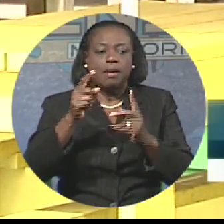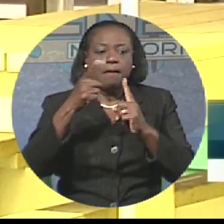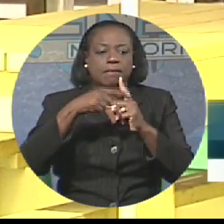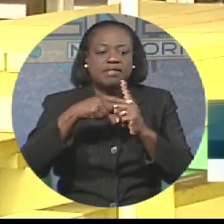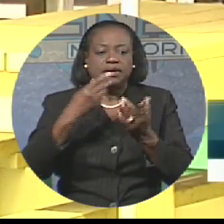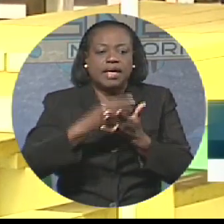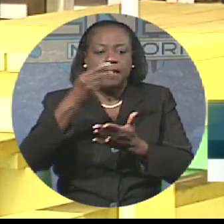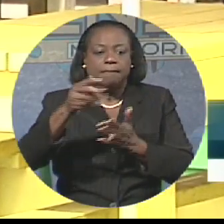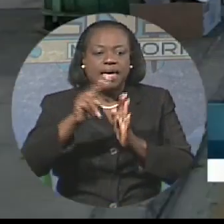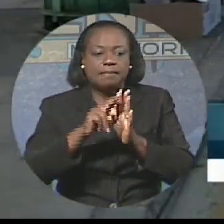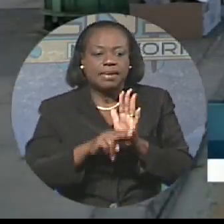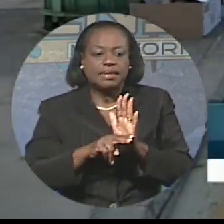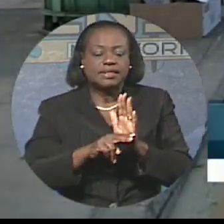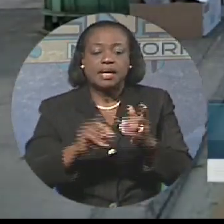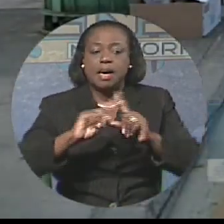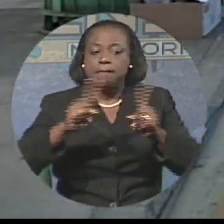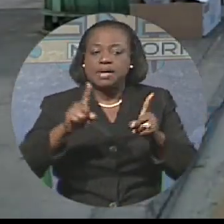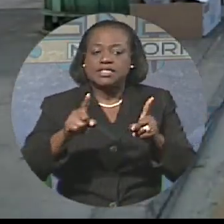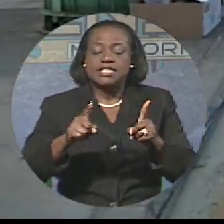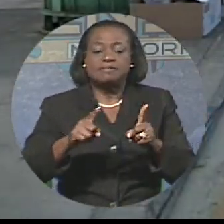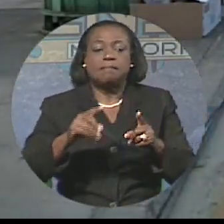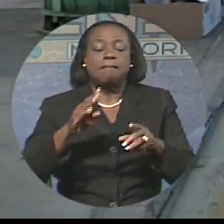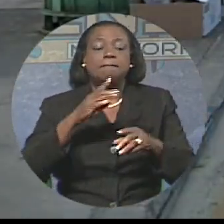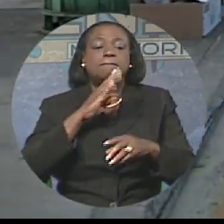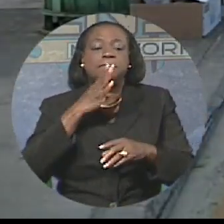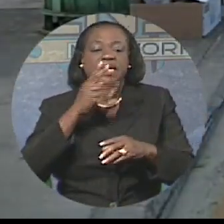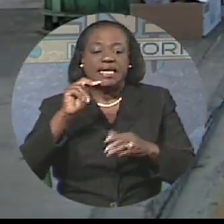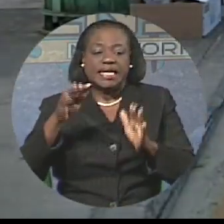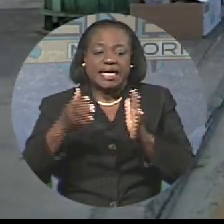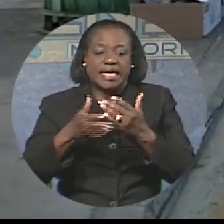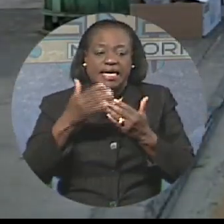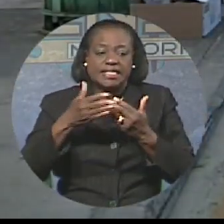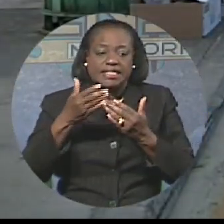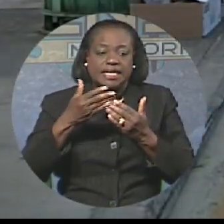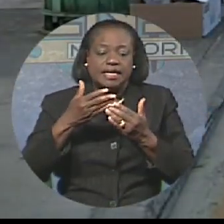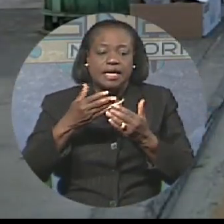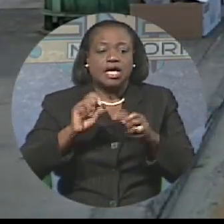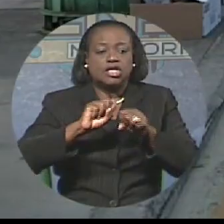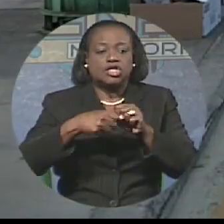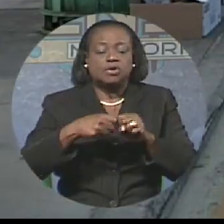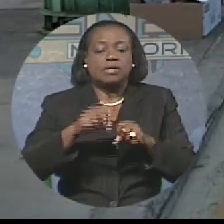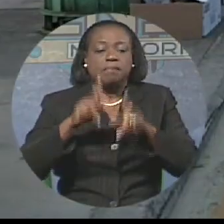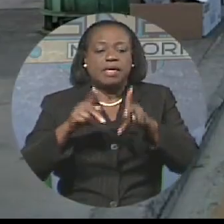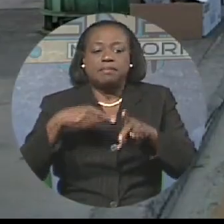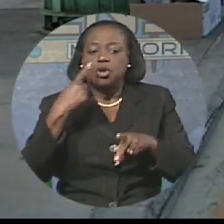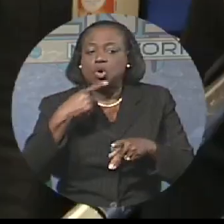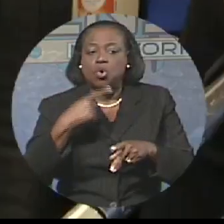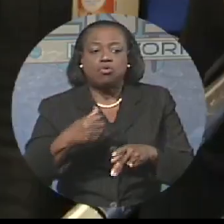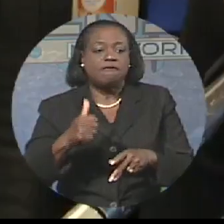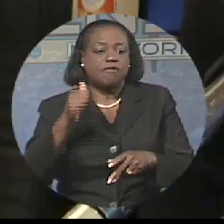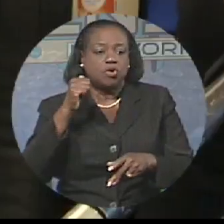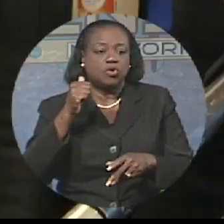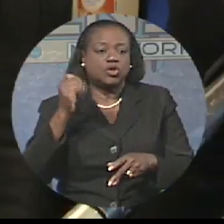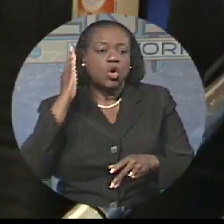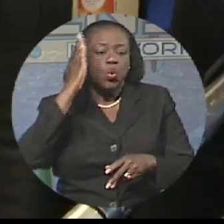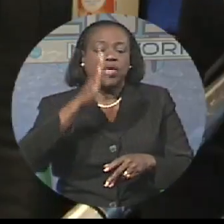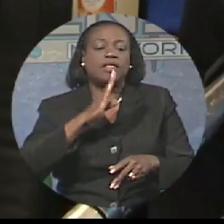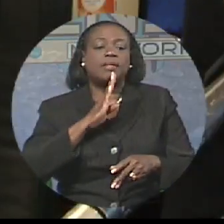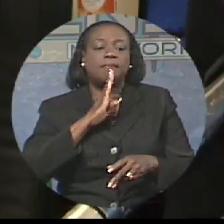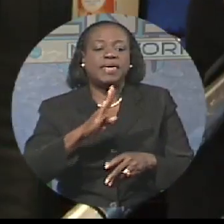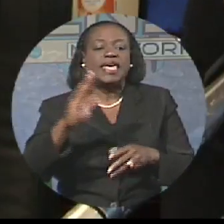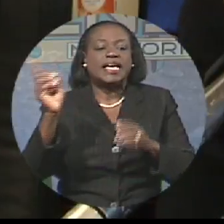times. And while he has been a bit lenient, Gray says those who refuse to pay up will continue to be dealt with. I have just